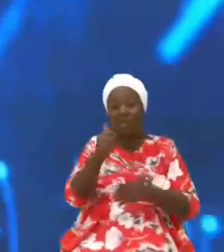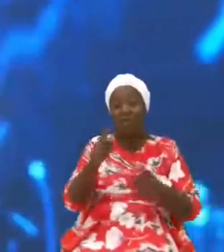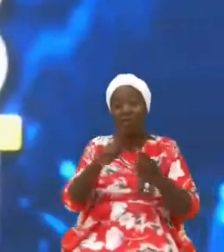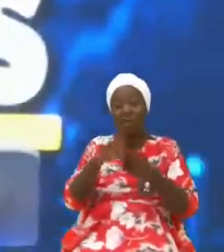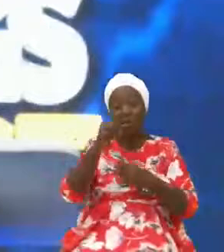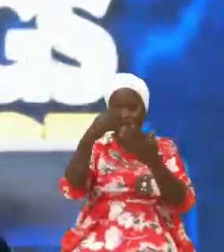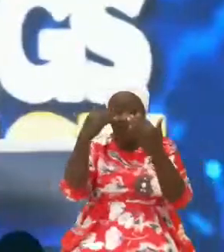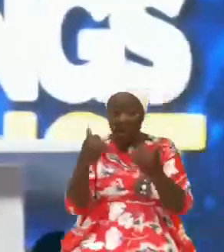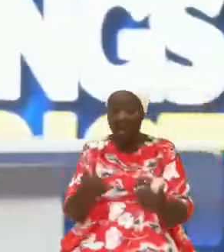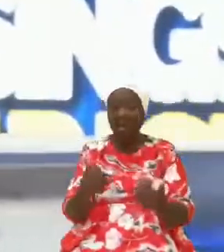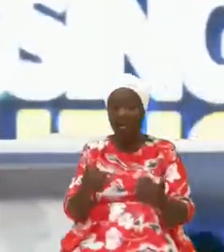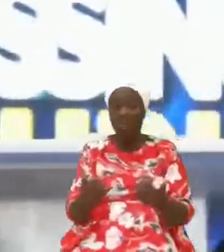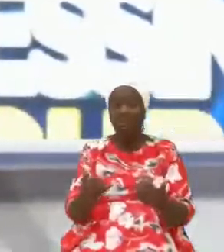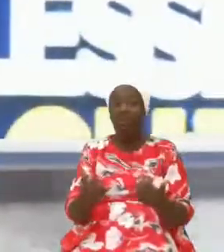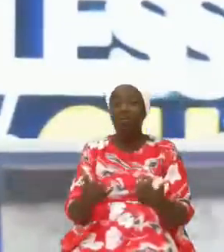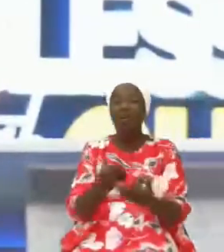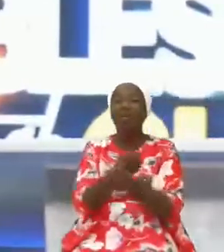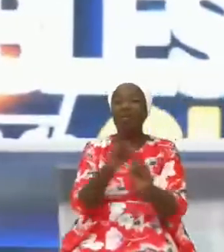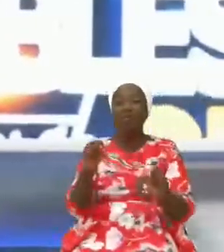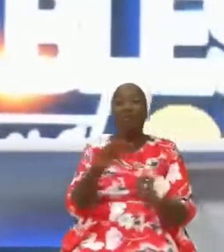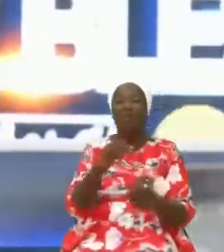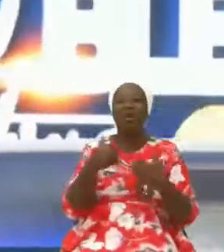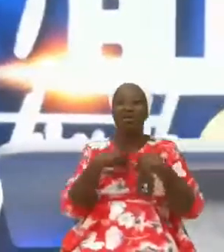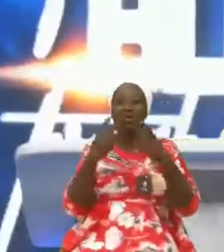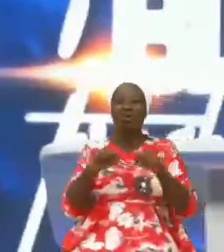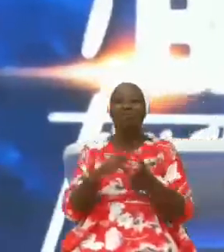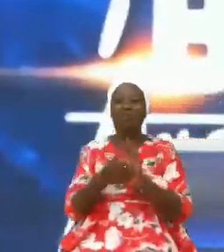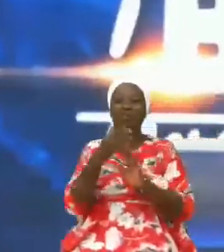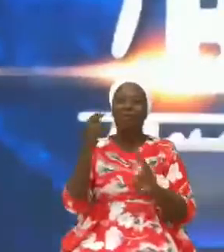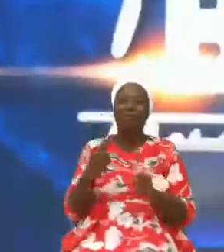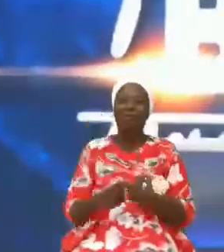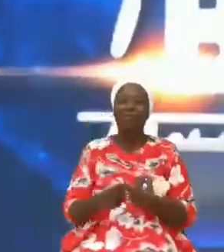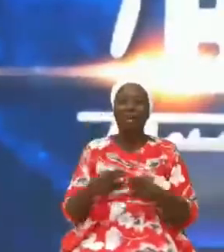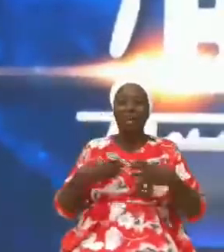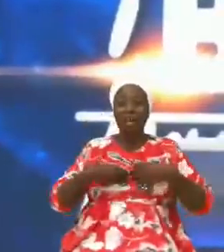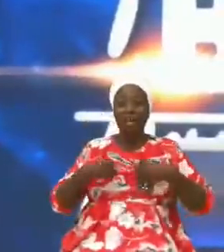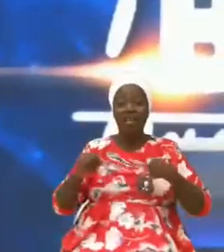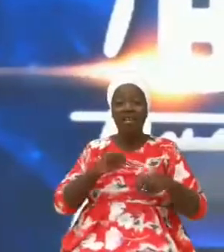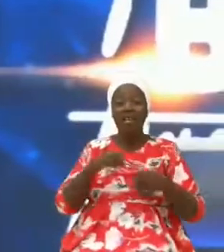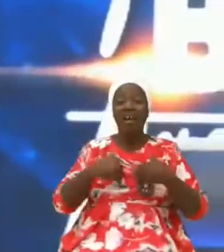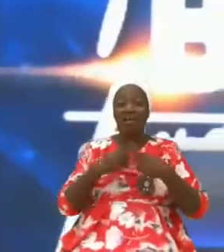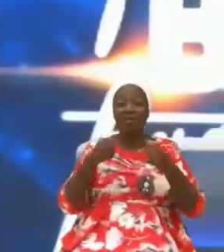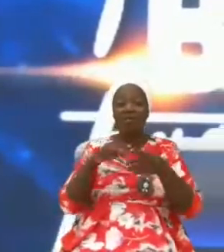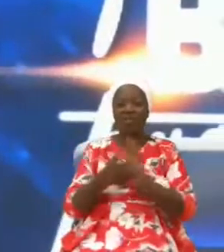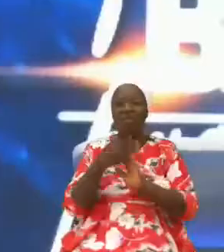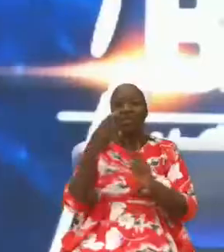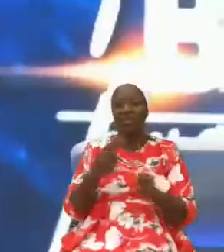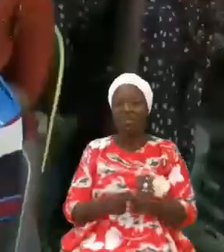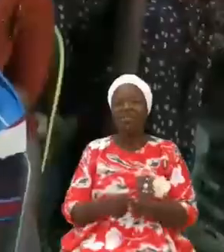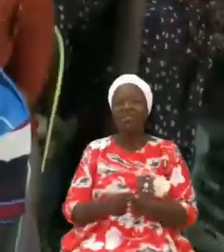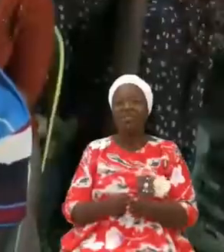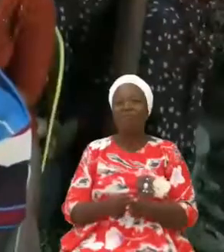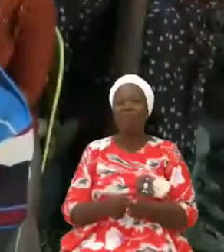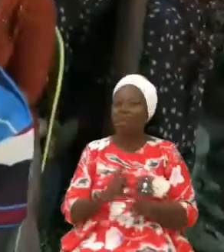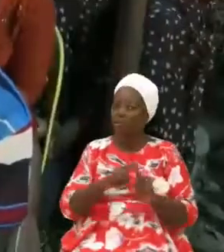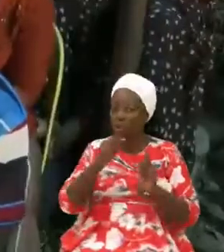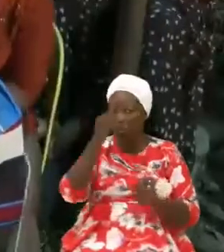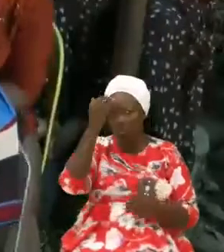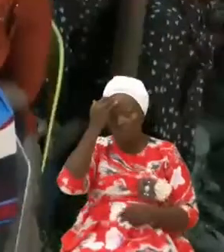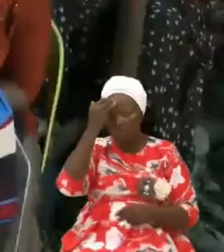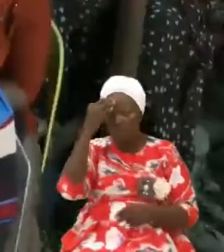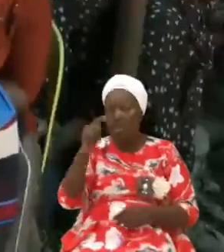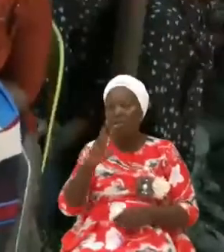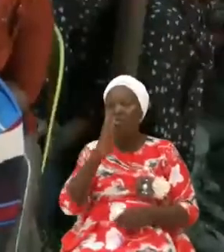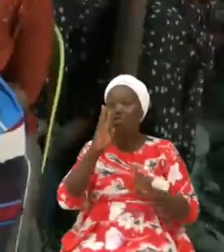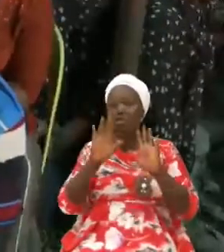grieve yourself and offer yourself to him, and now salvation has come.